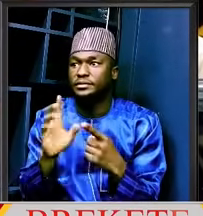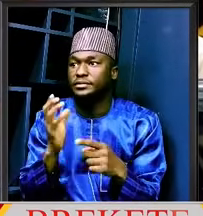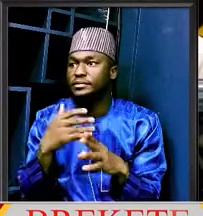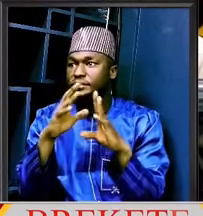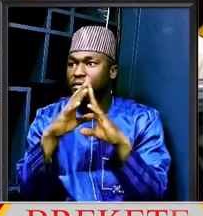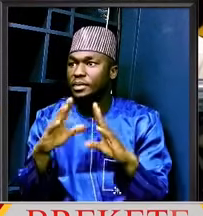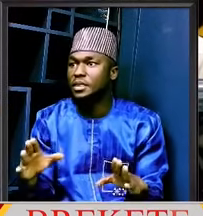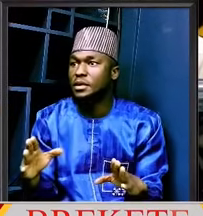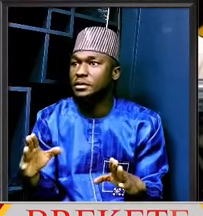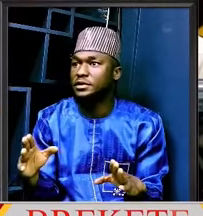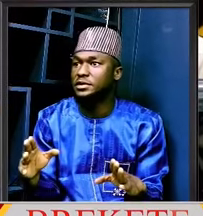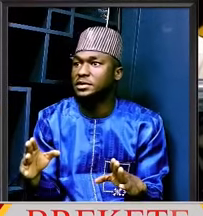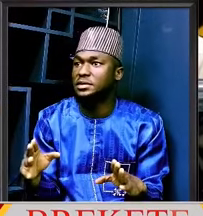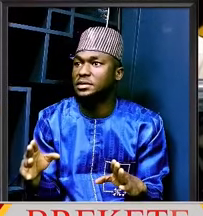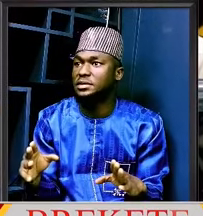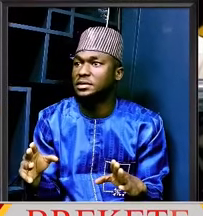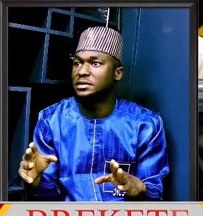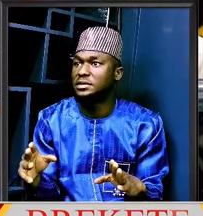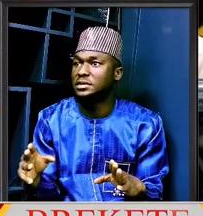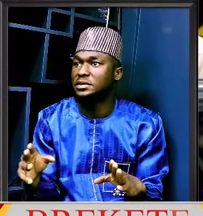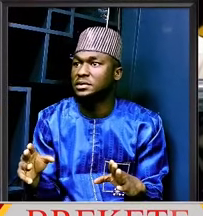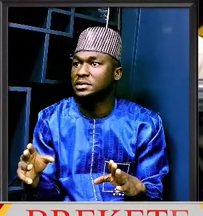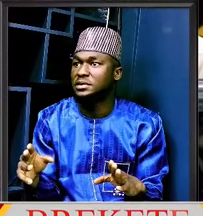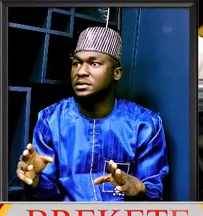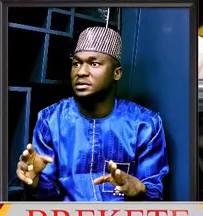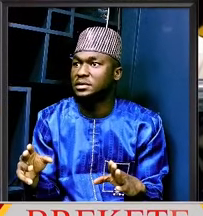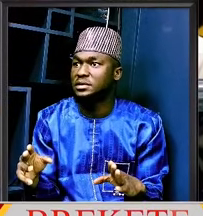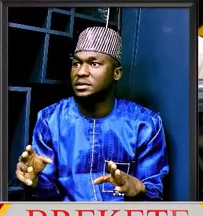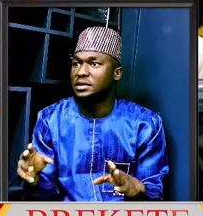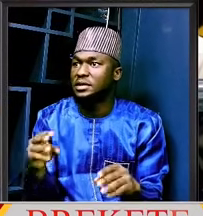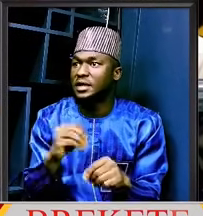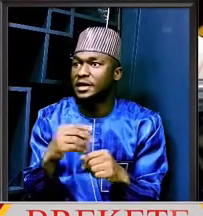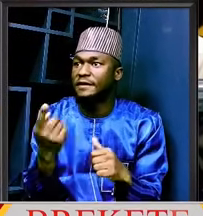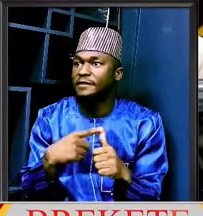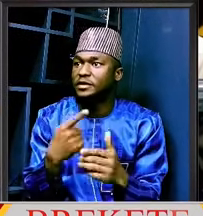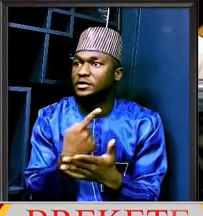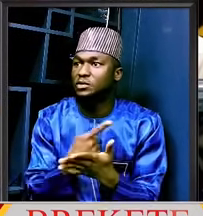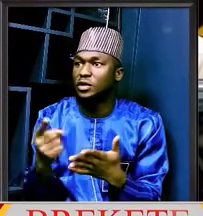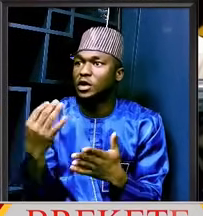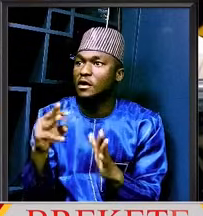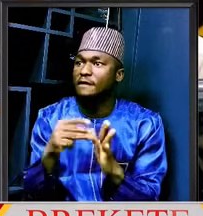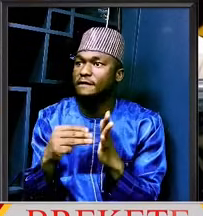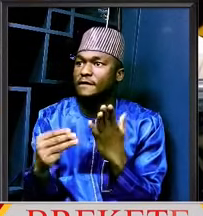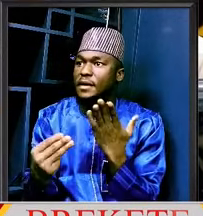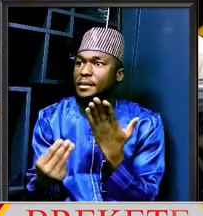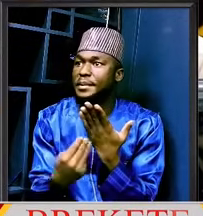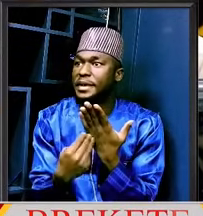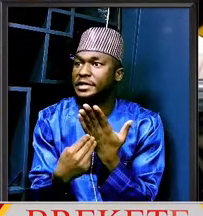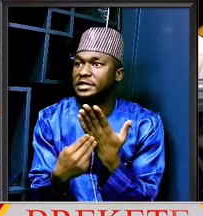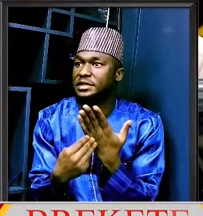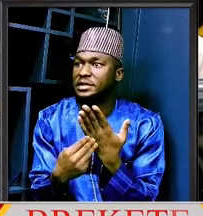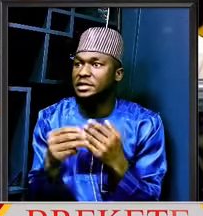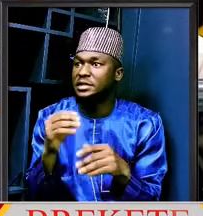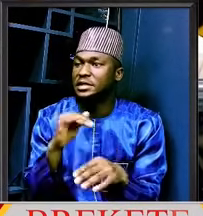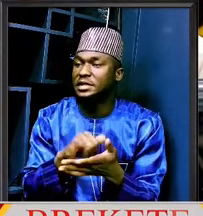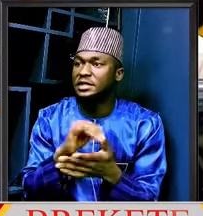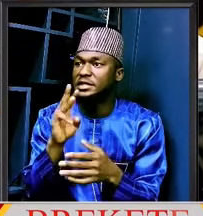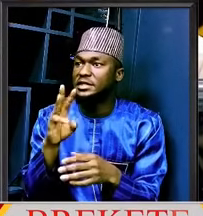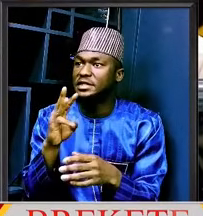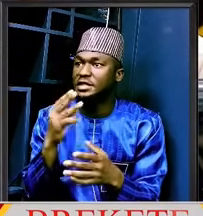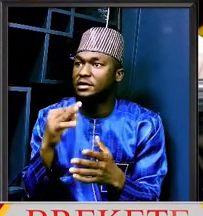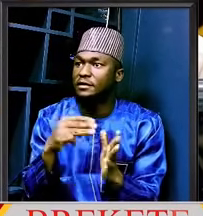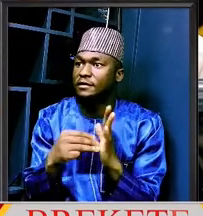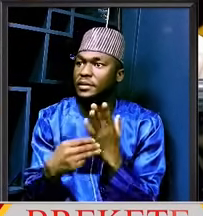on the 6th. In early first week of March, that is 16th of March this